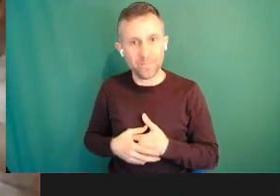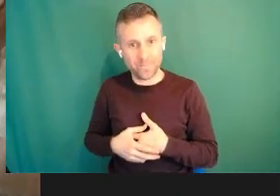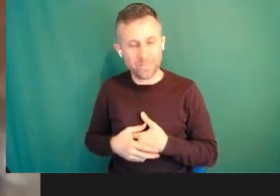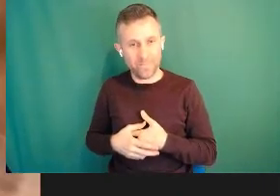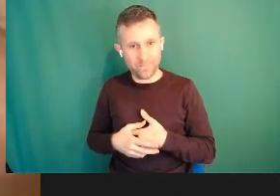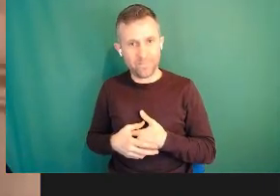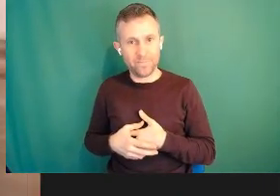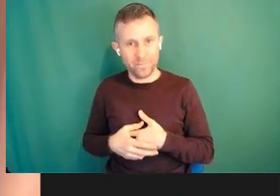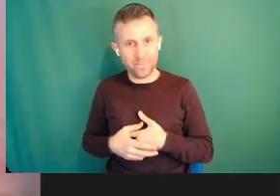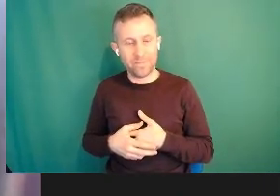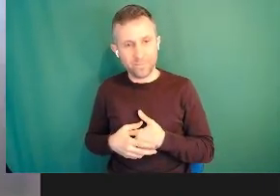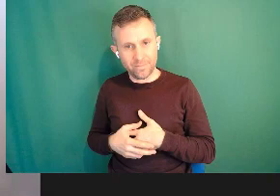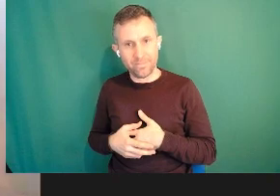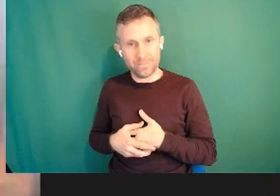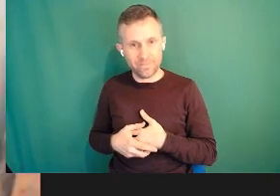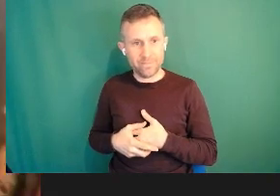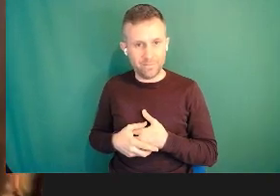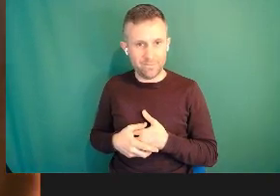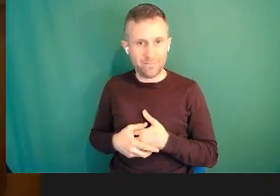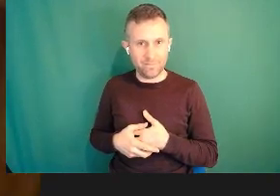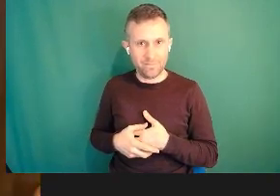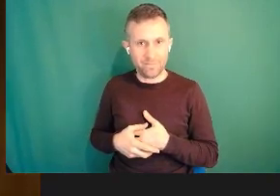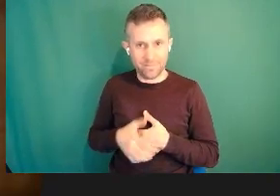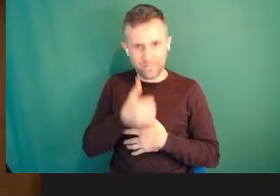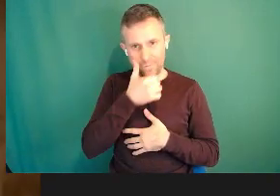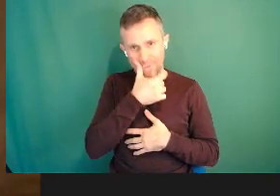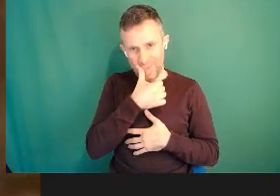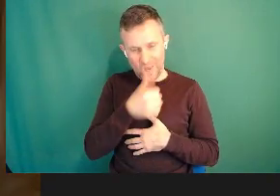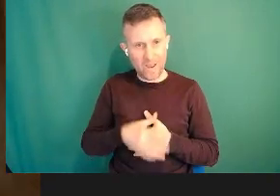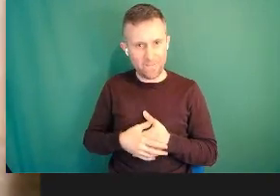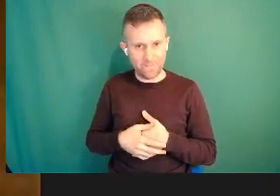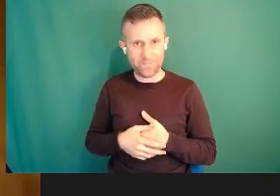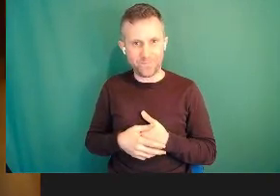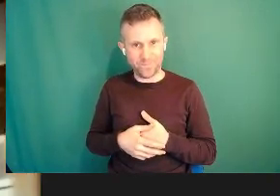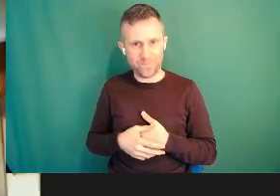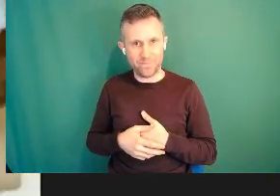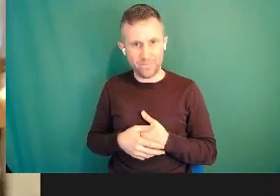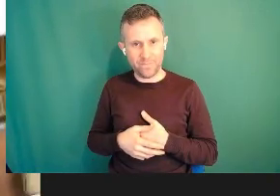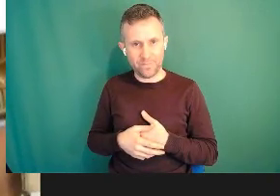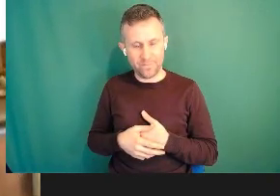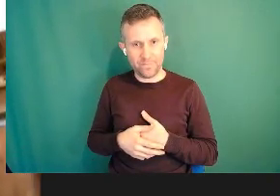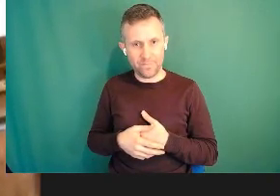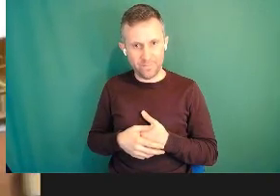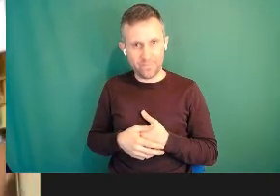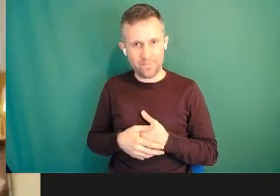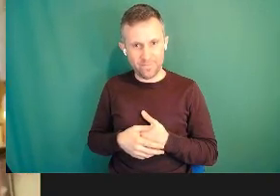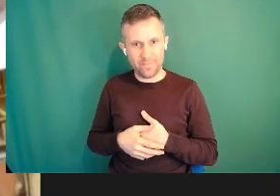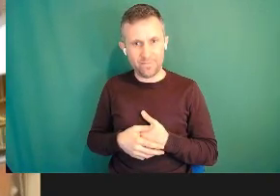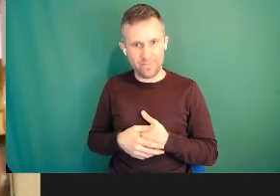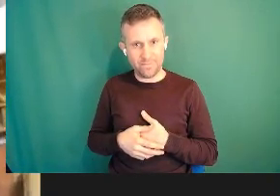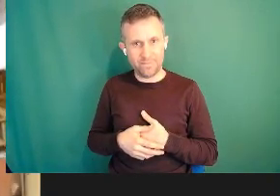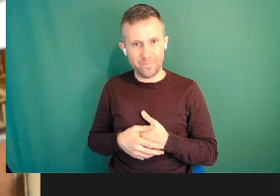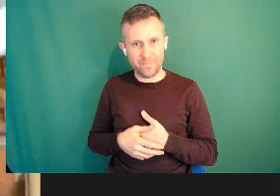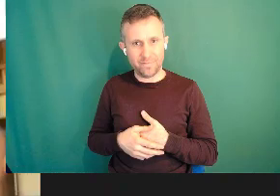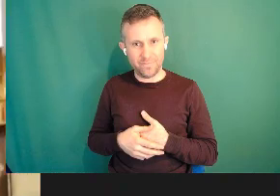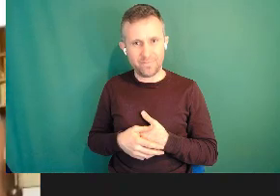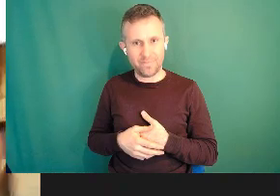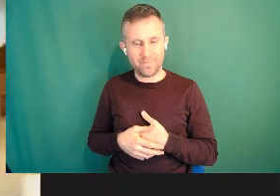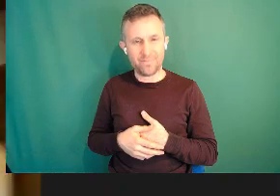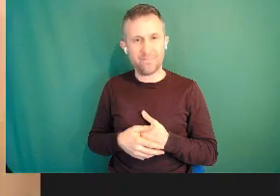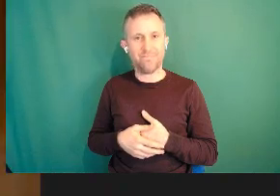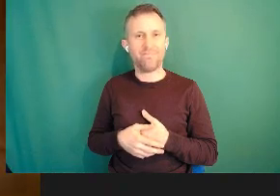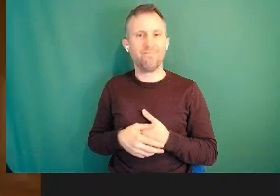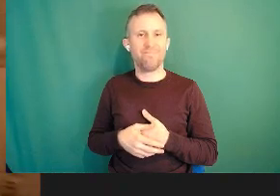the little mouse hole there that they use in the show, and they do use kind of things like the mouse hole that are here. They've always been